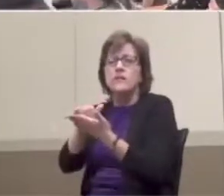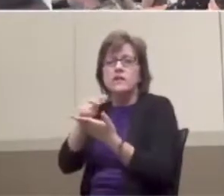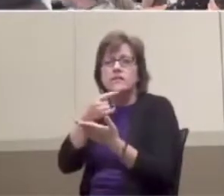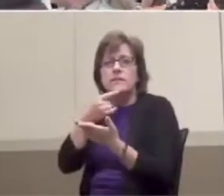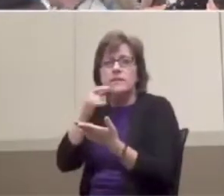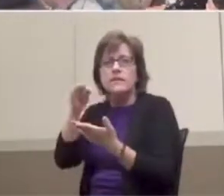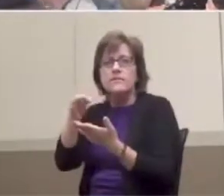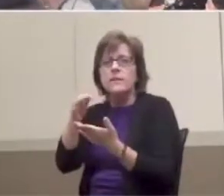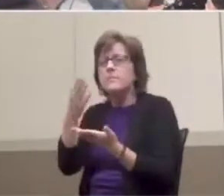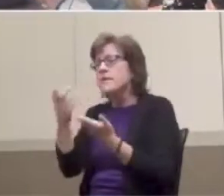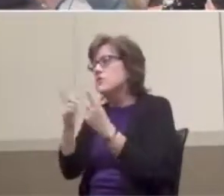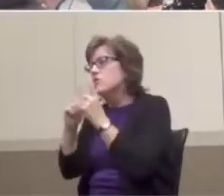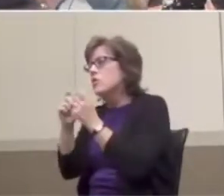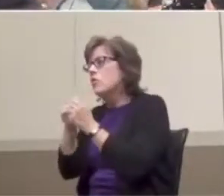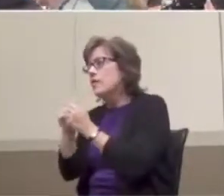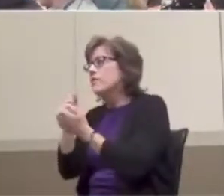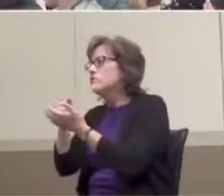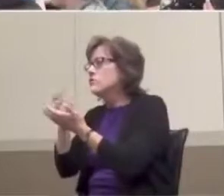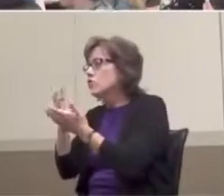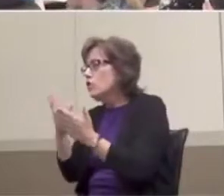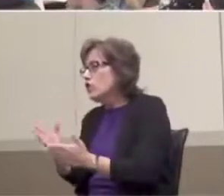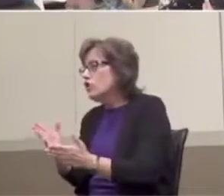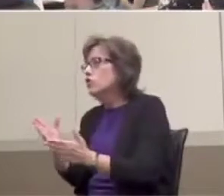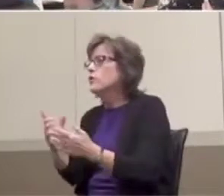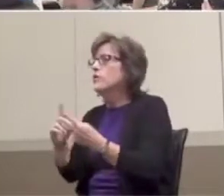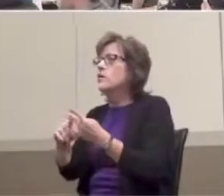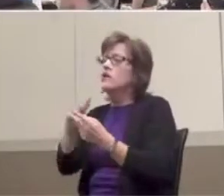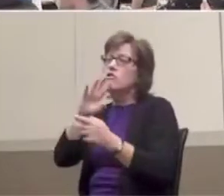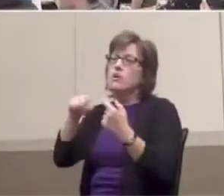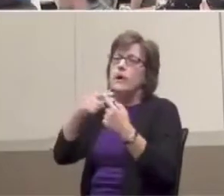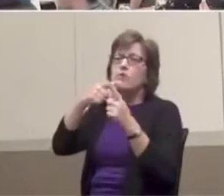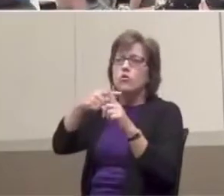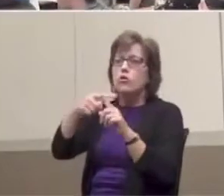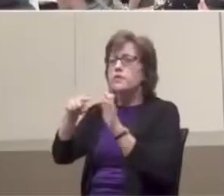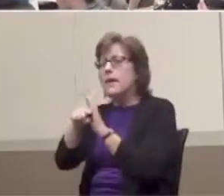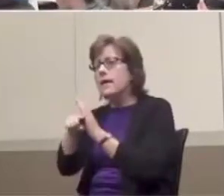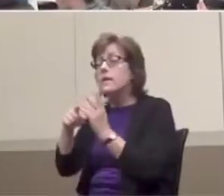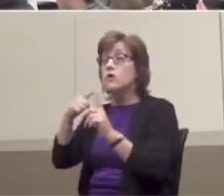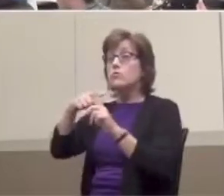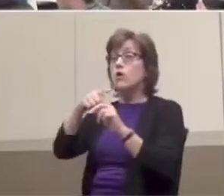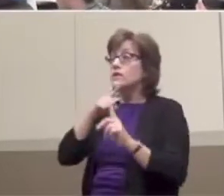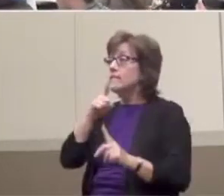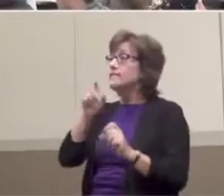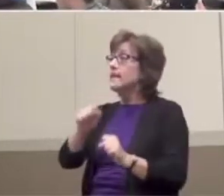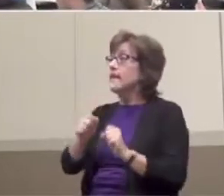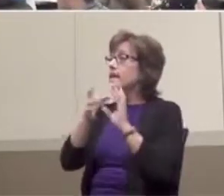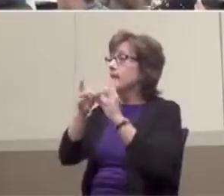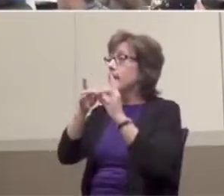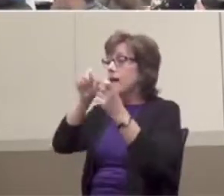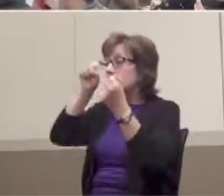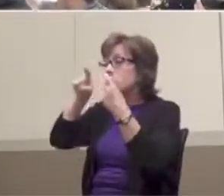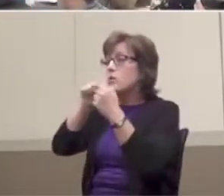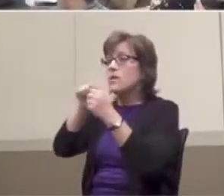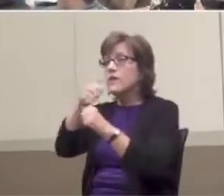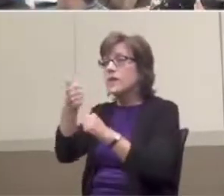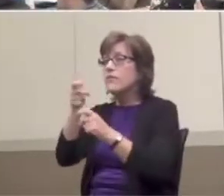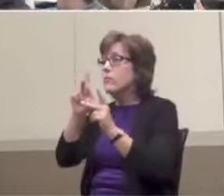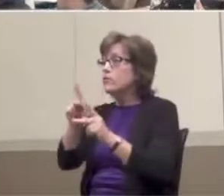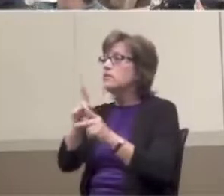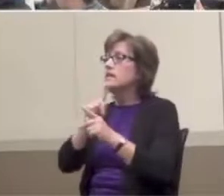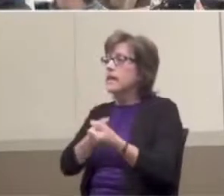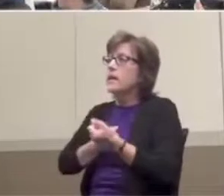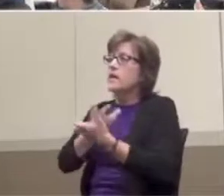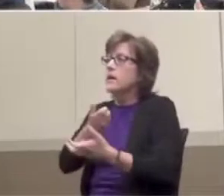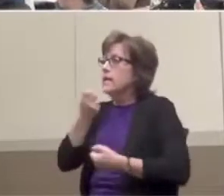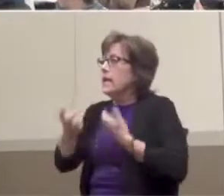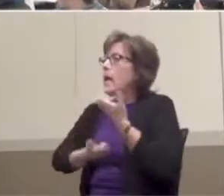social worker about that, and we talked about the pros and cons. The pros that they could connect with another person and start to like decompress and get some of those emotions